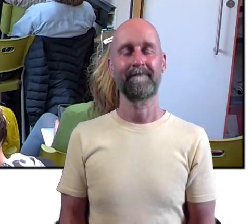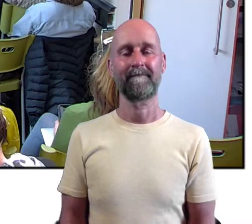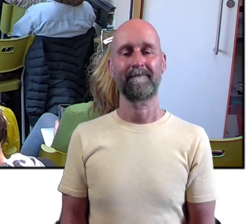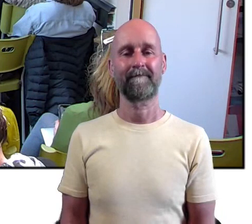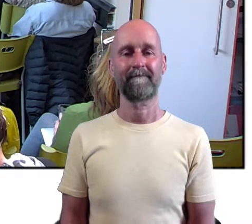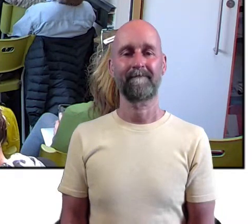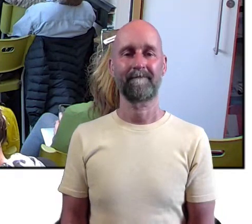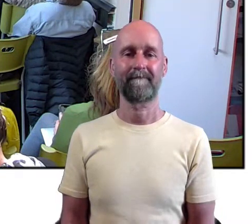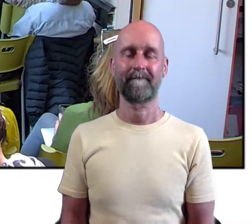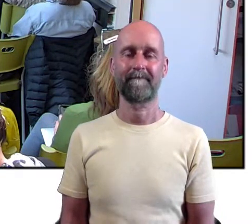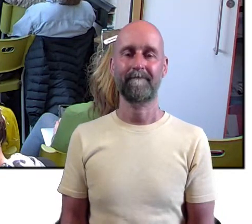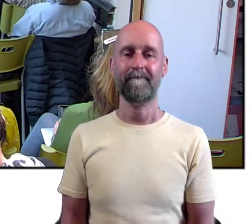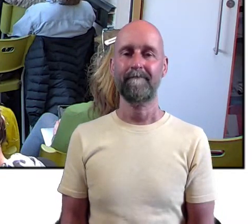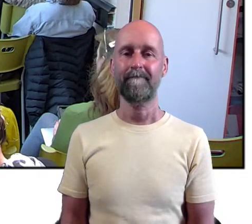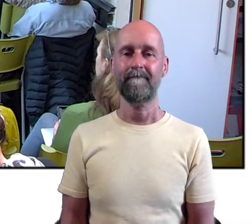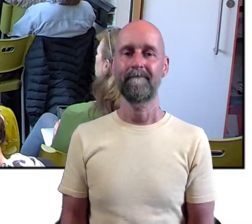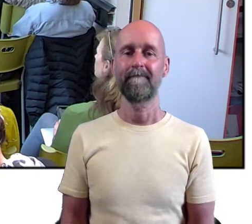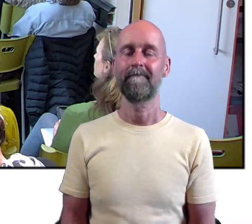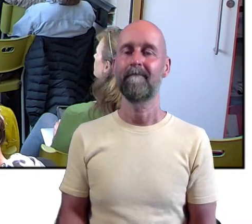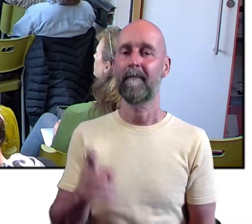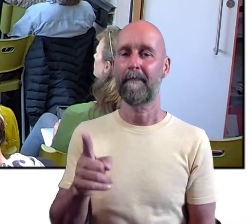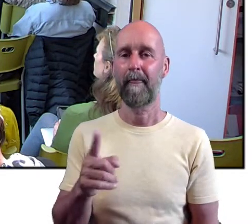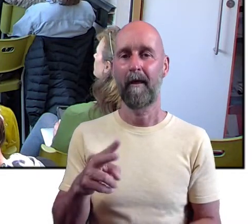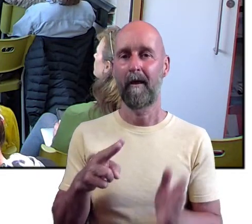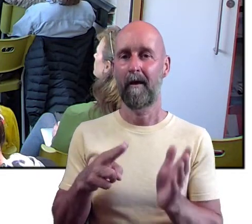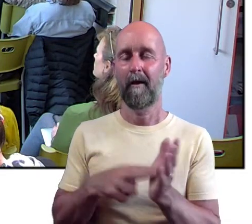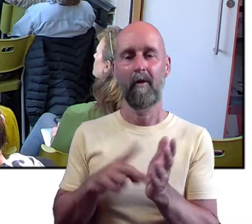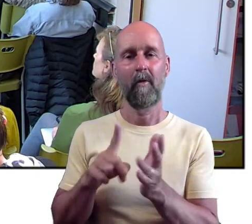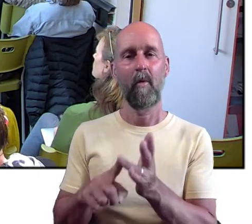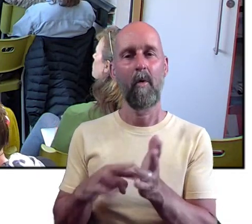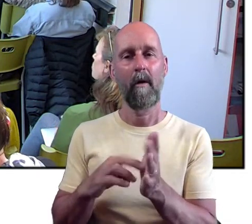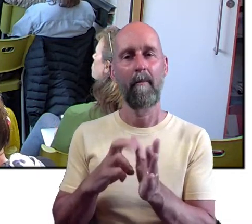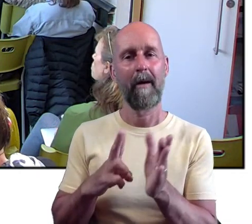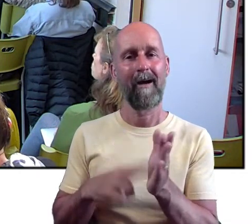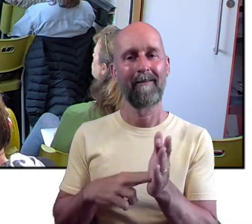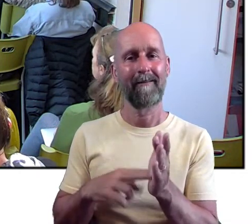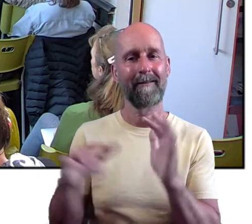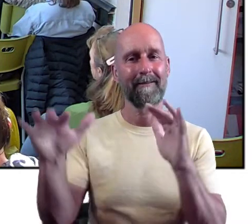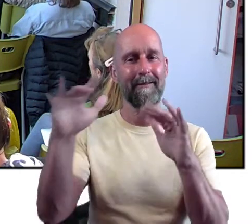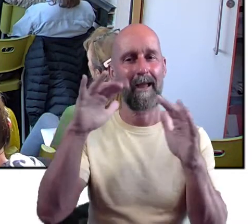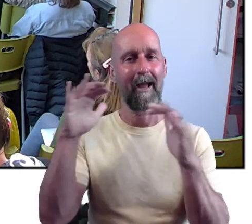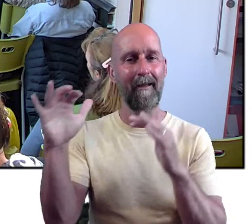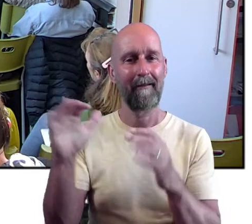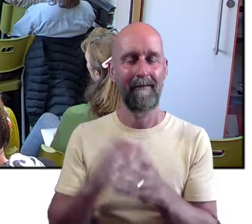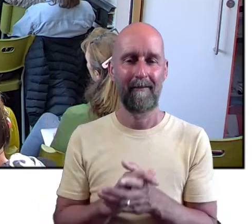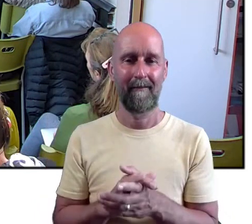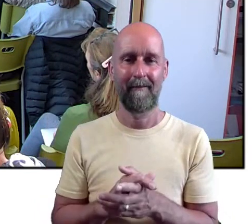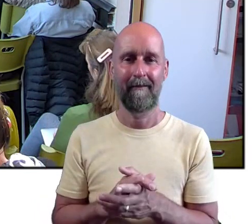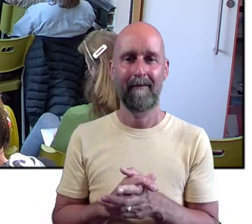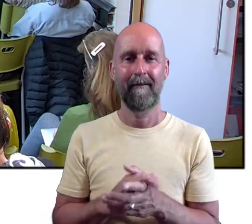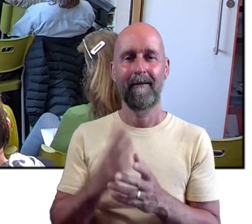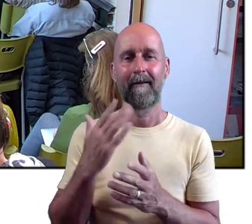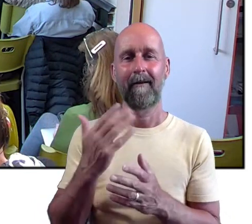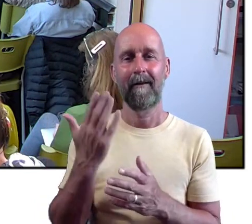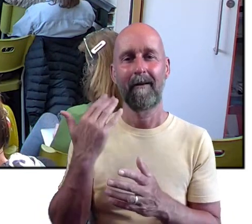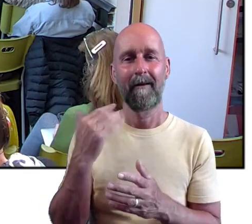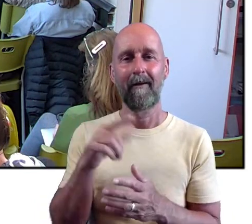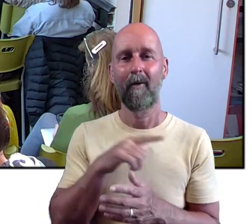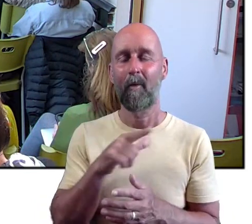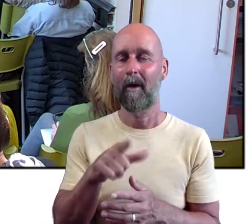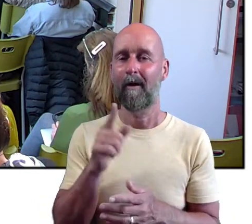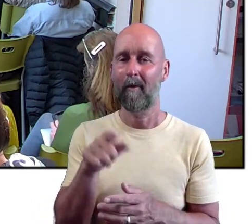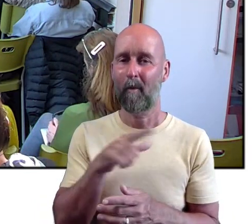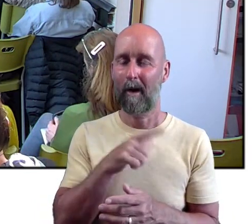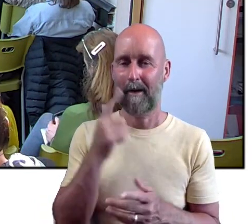So if we look at a game like No Man's Sky, for example, the whole thrill of well, not the whole thrill, but one of the main thrills of the game is to discover